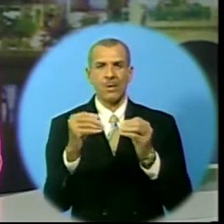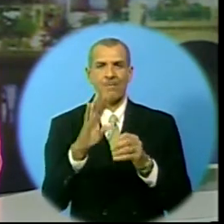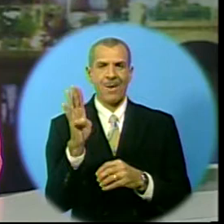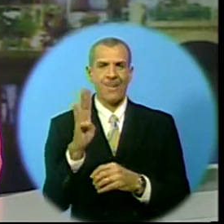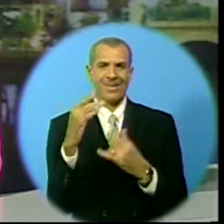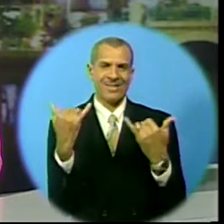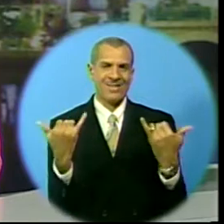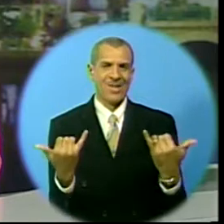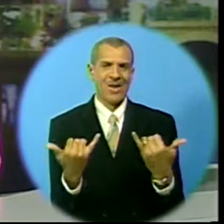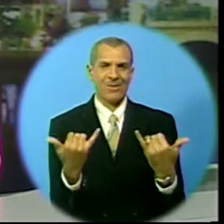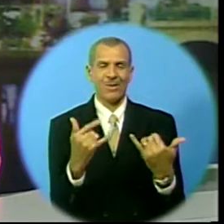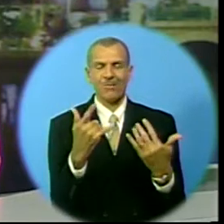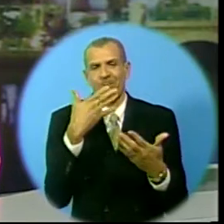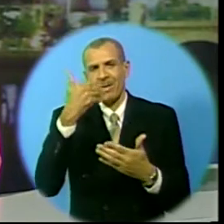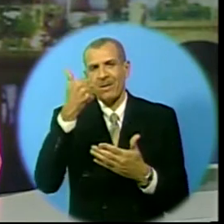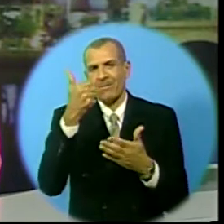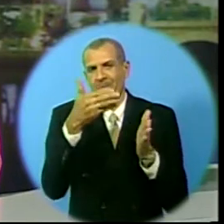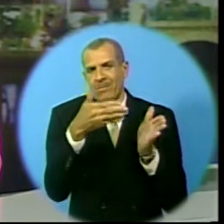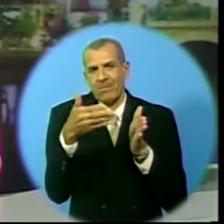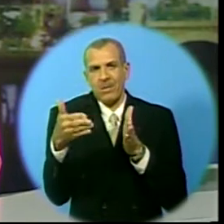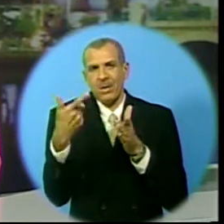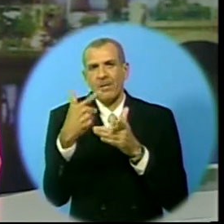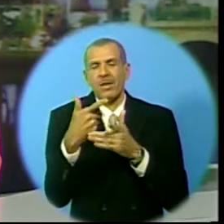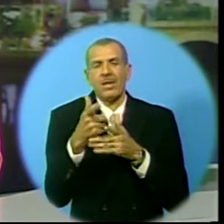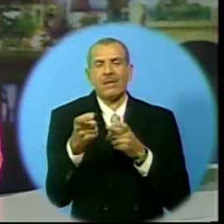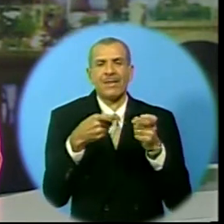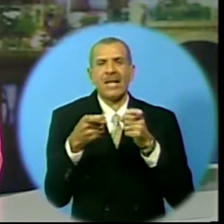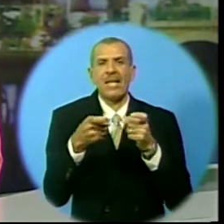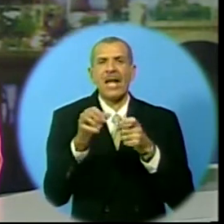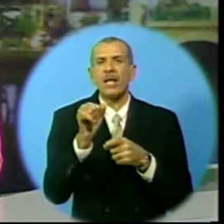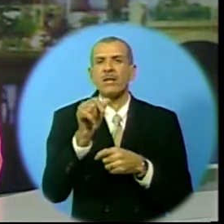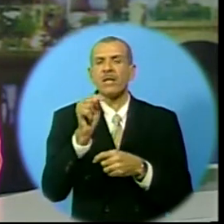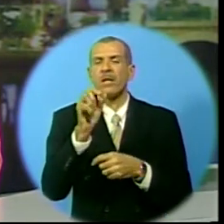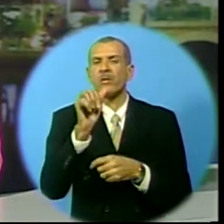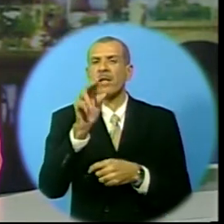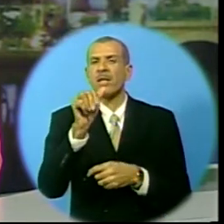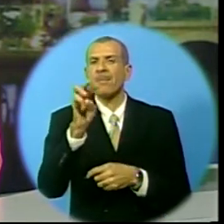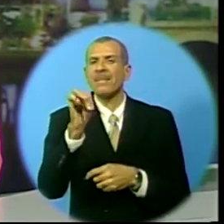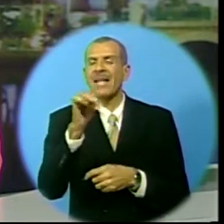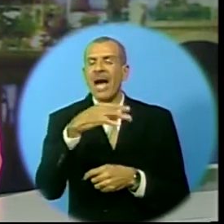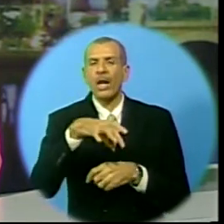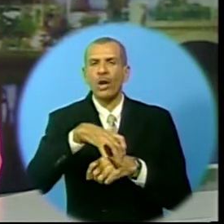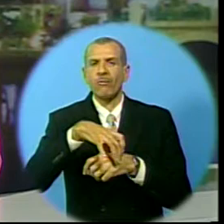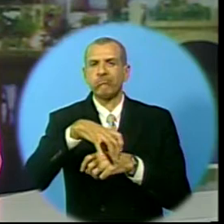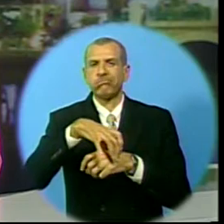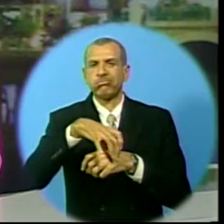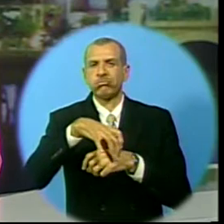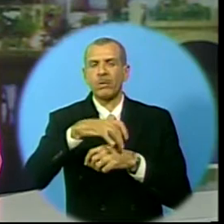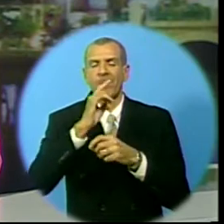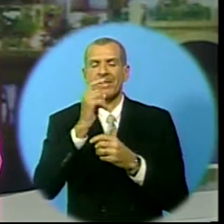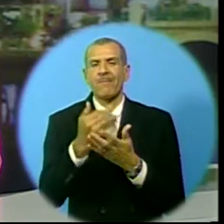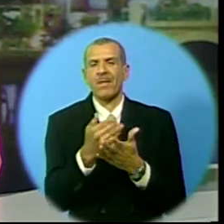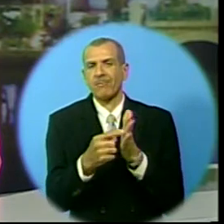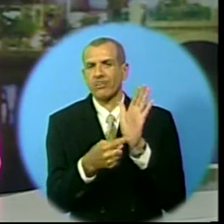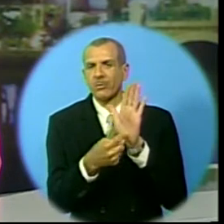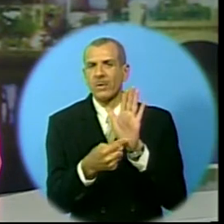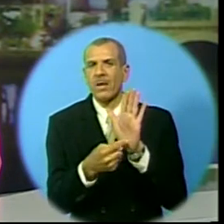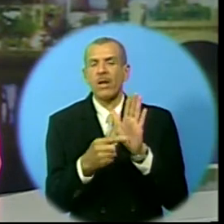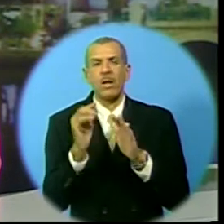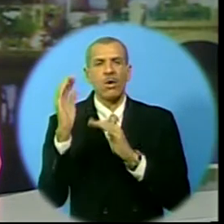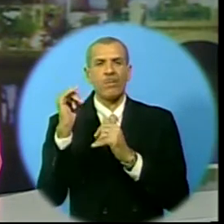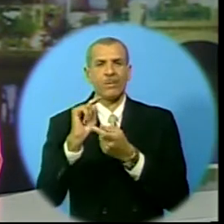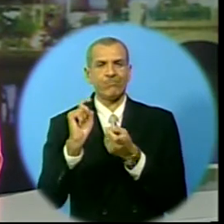in a better position to deal with tsunamis and earthquakes, but some deficiencies have been identified which the authorities are hoping